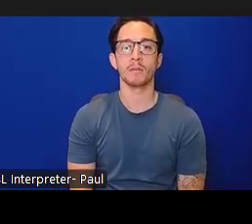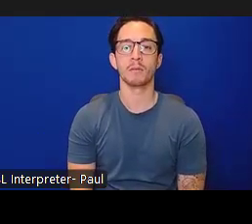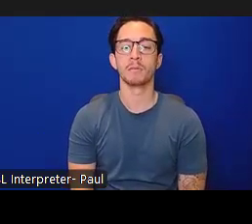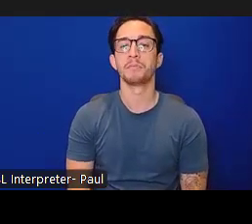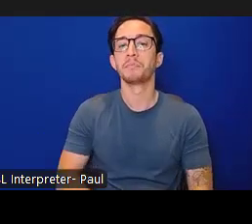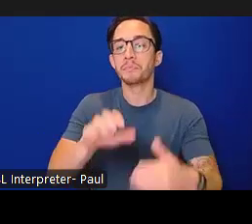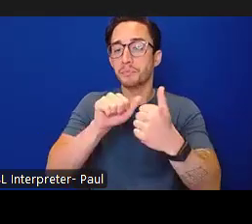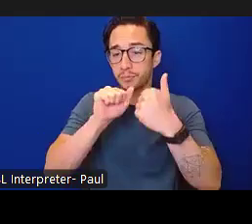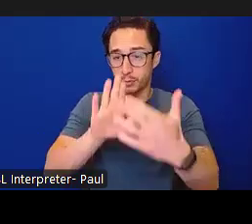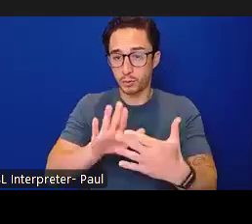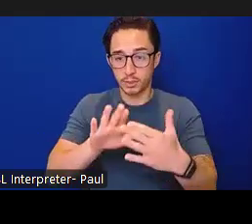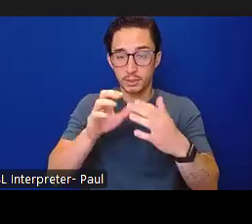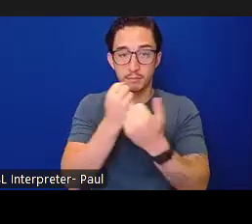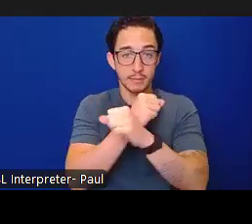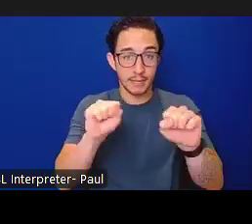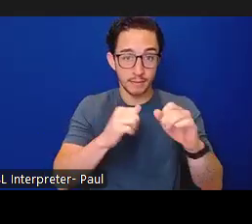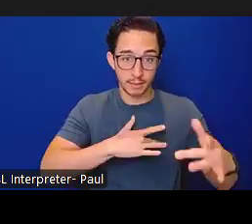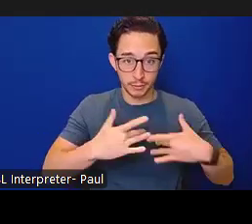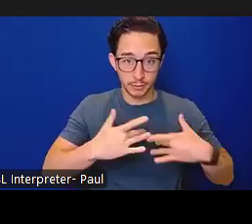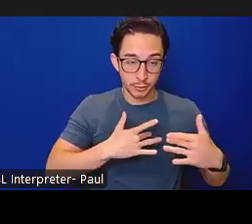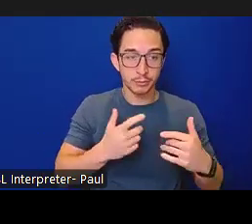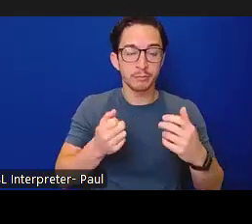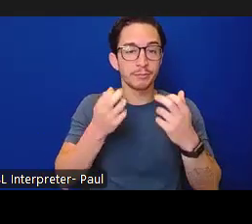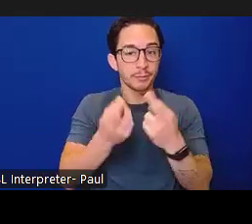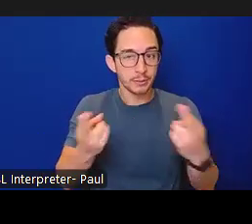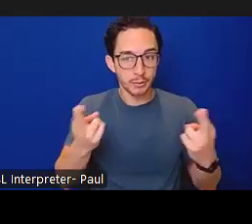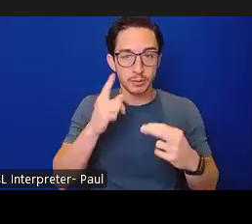Address the safety concerns and resources for the client.